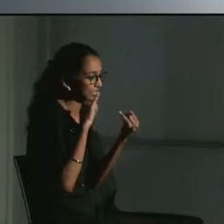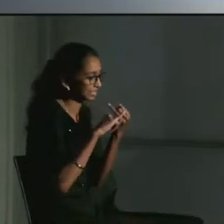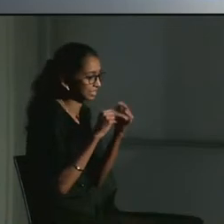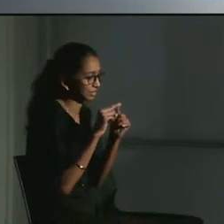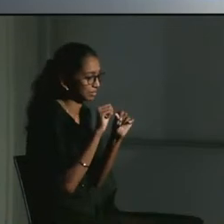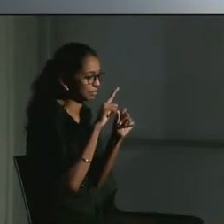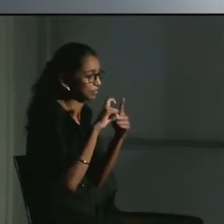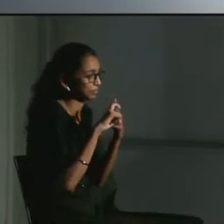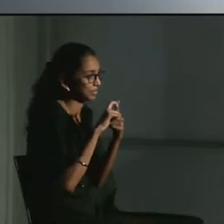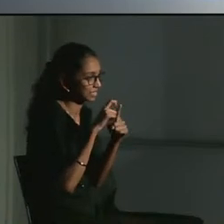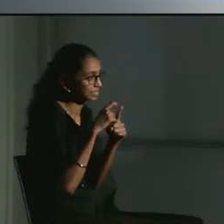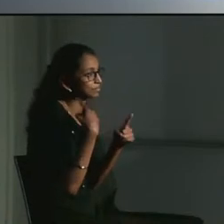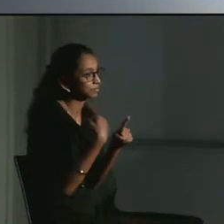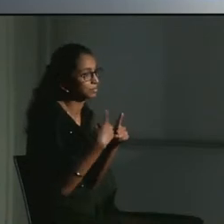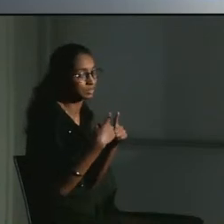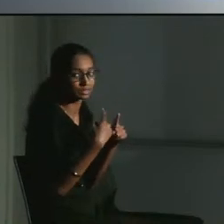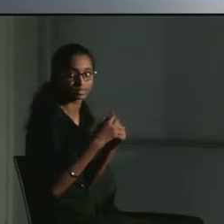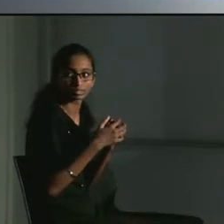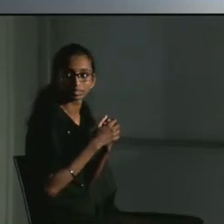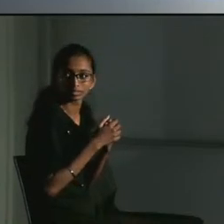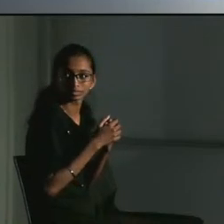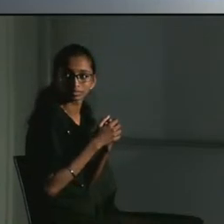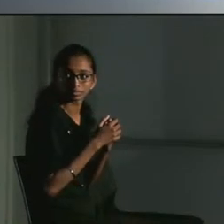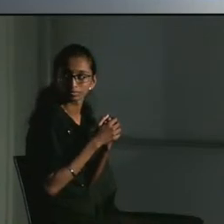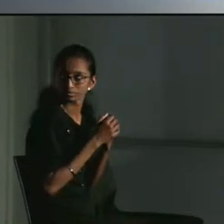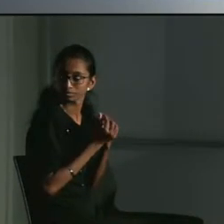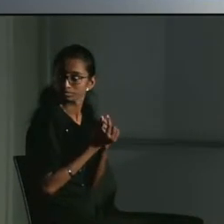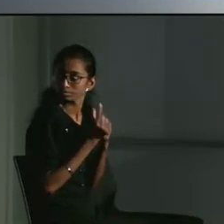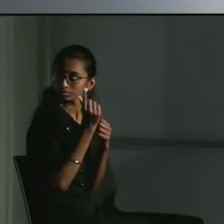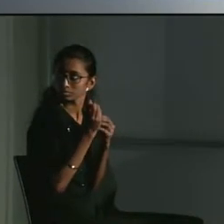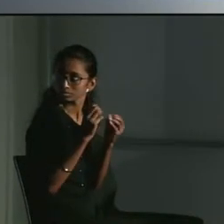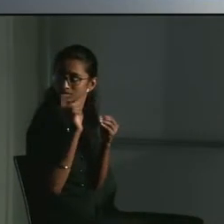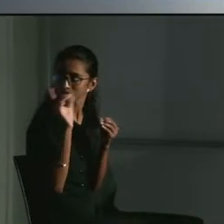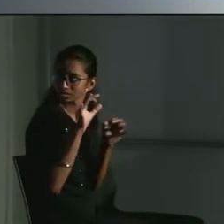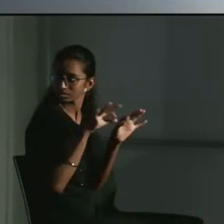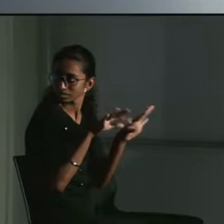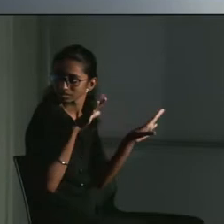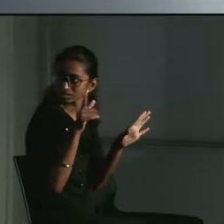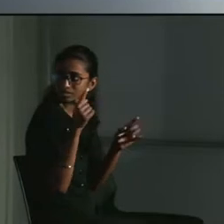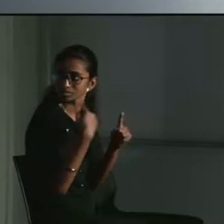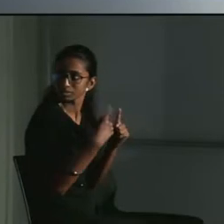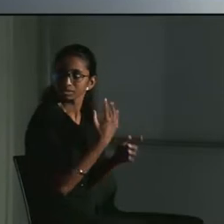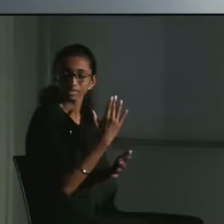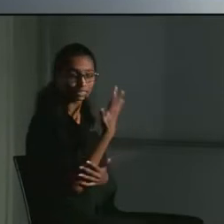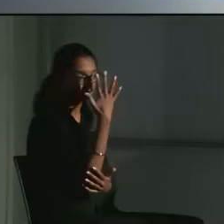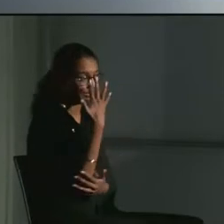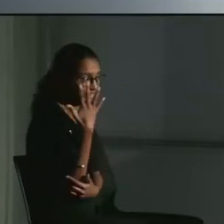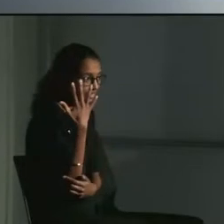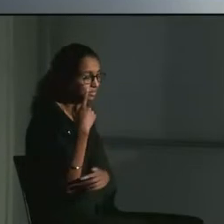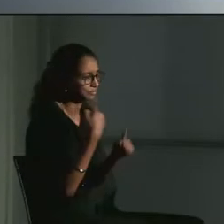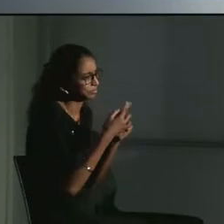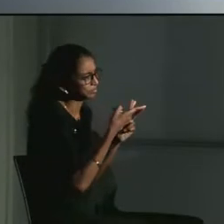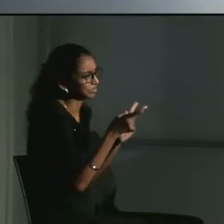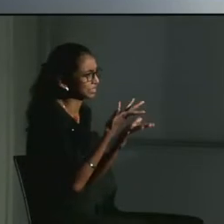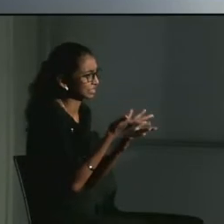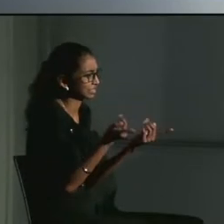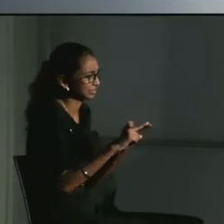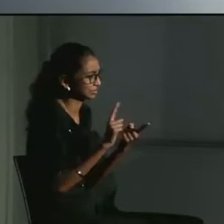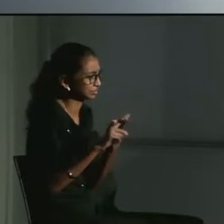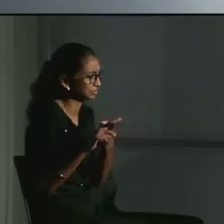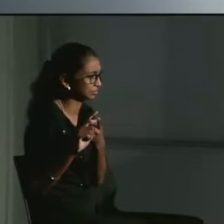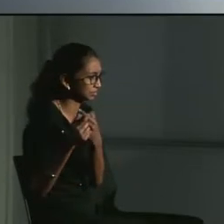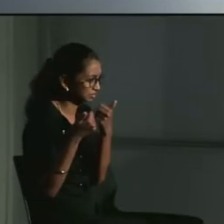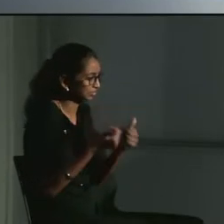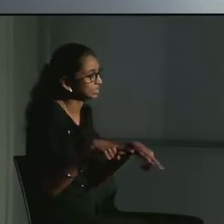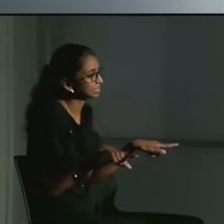also the influx of migrant labor into the city, and of course the felling of trees, and various things were happening simultaneously at the